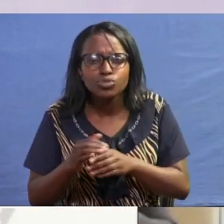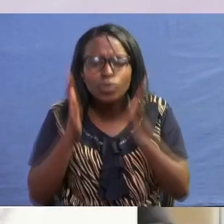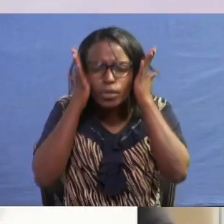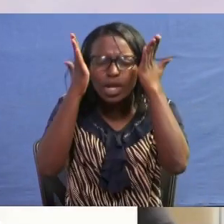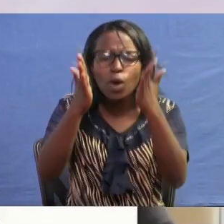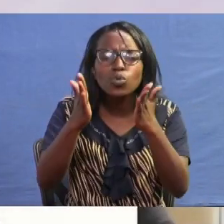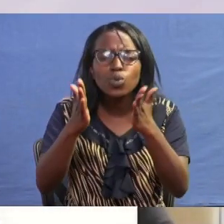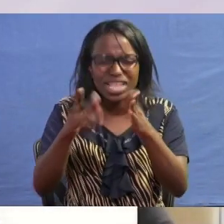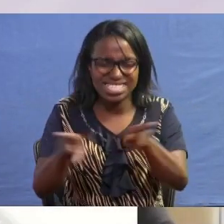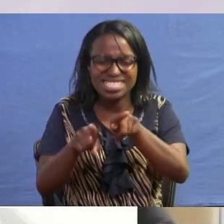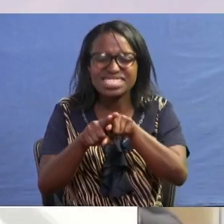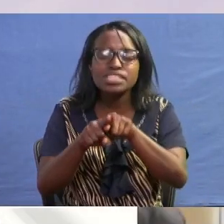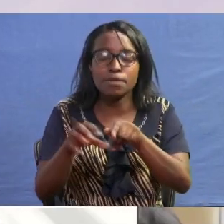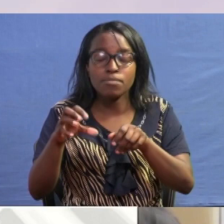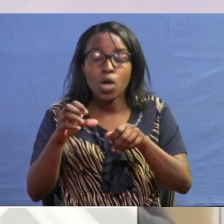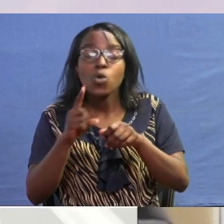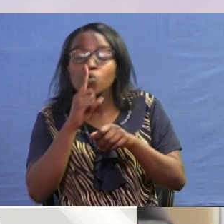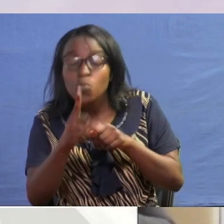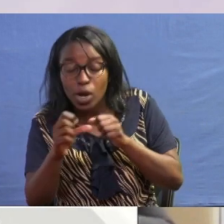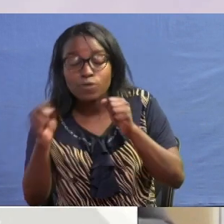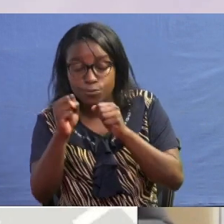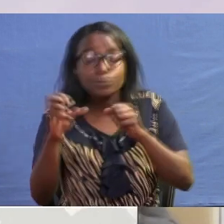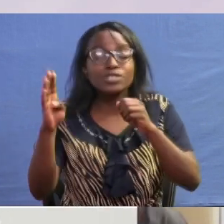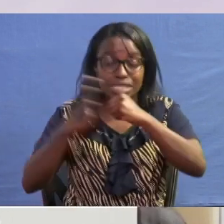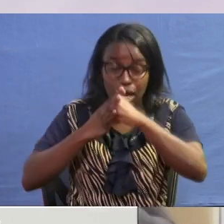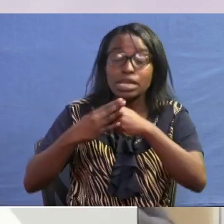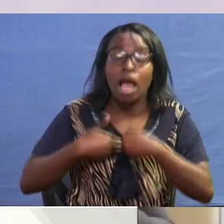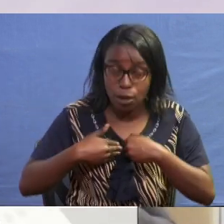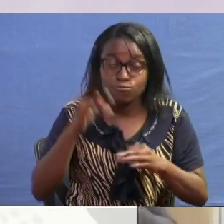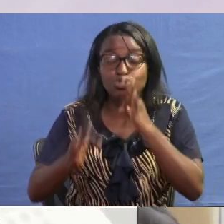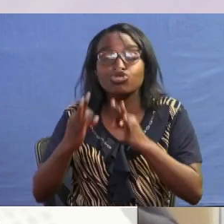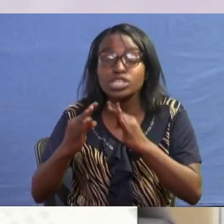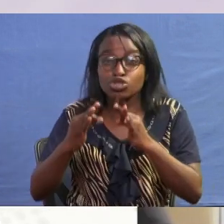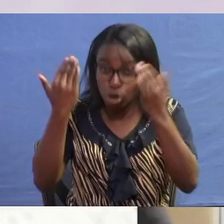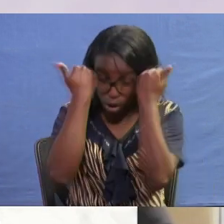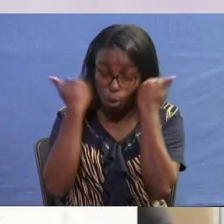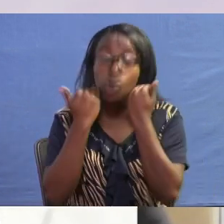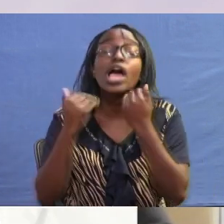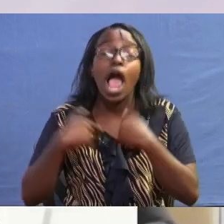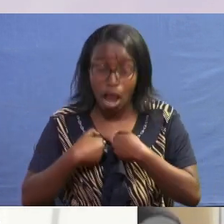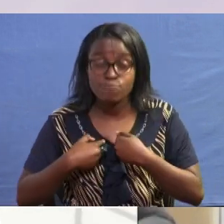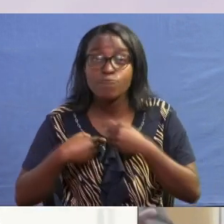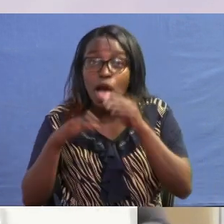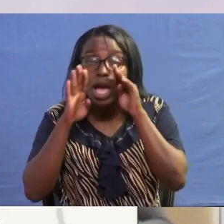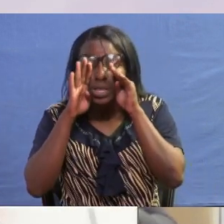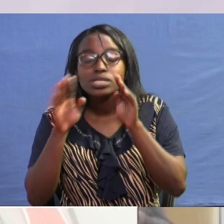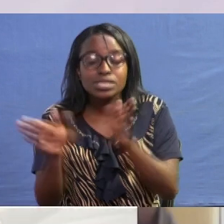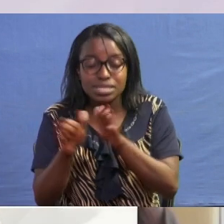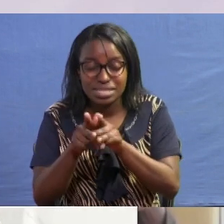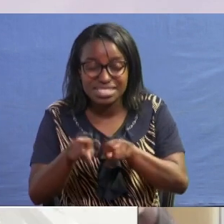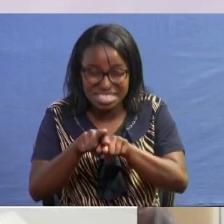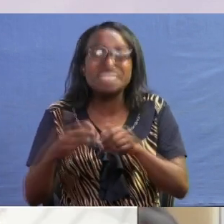Article 159 of the Constitution of Kenya provides that the judicial authority is derived from the people and vests